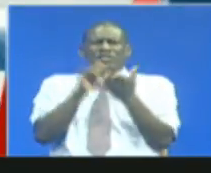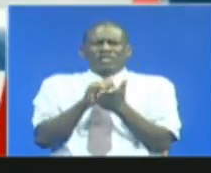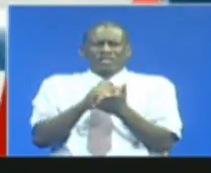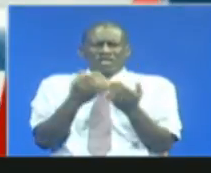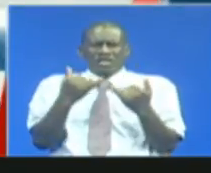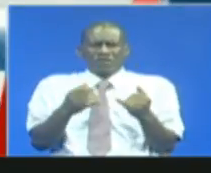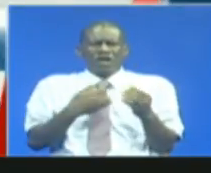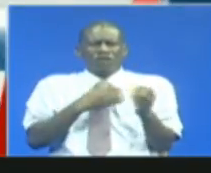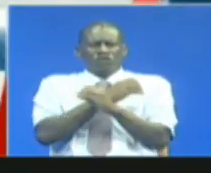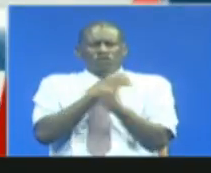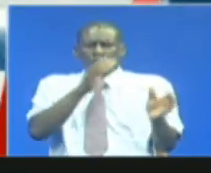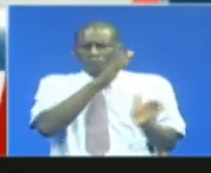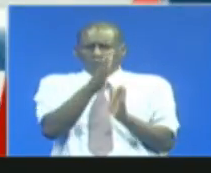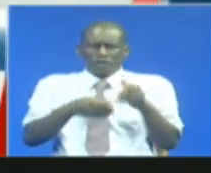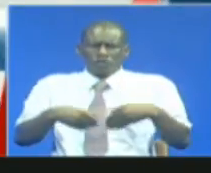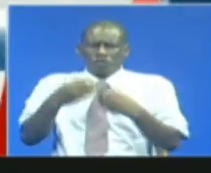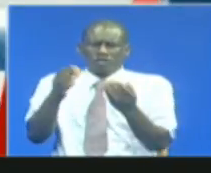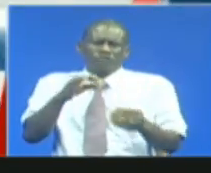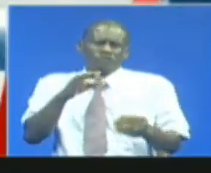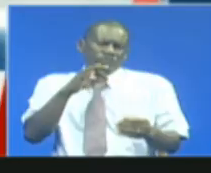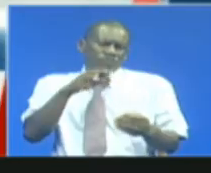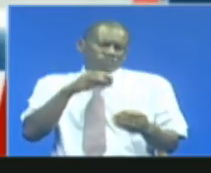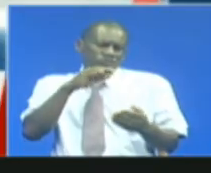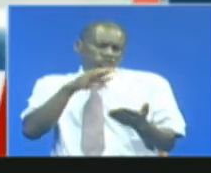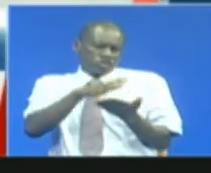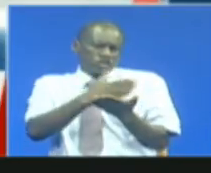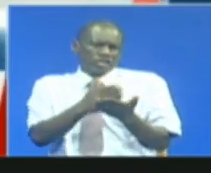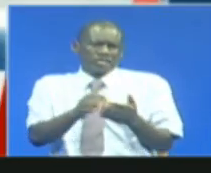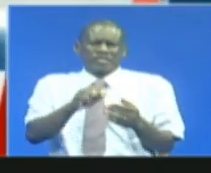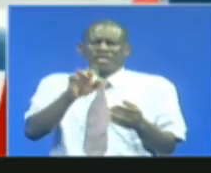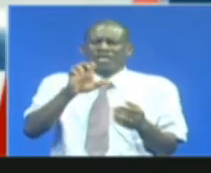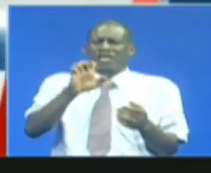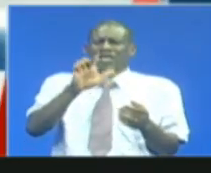plans to dish out an interim dividend. Lillian Carrier, NTV.